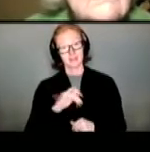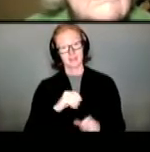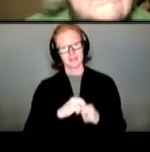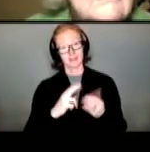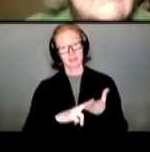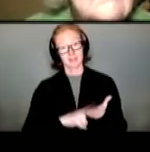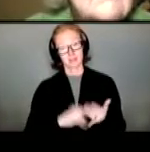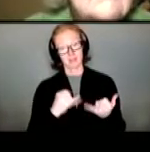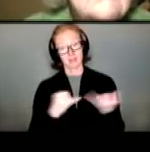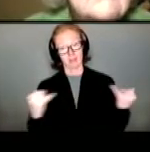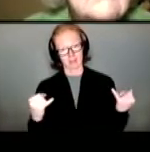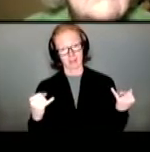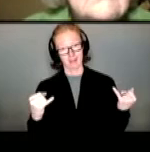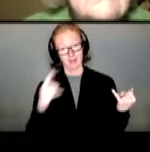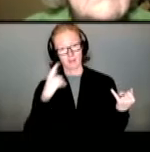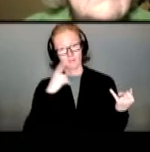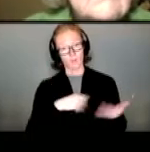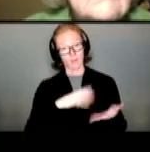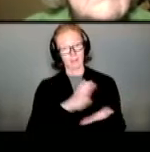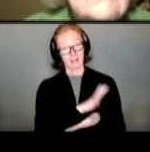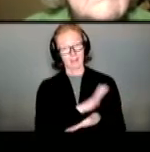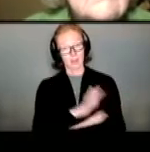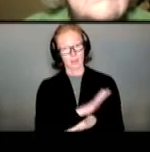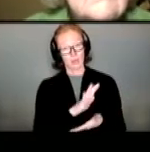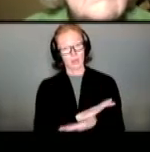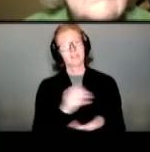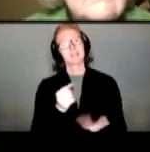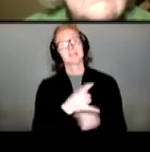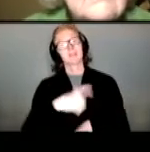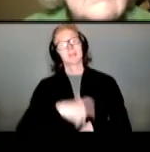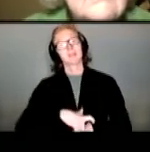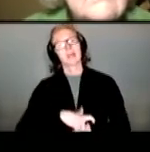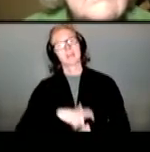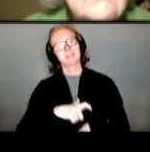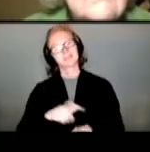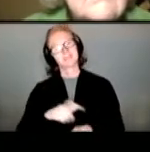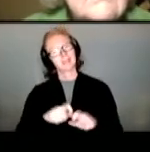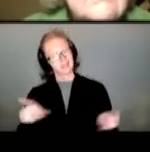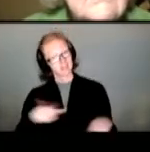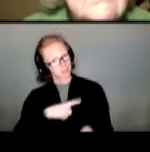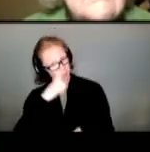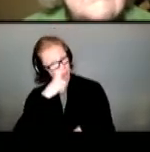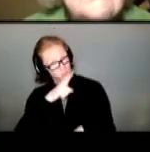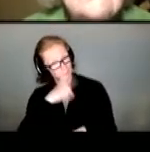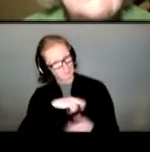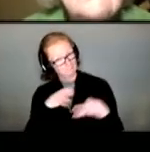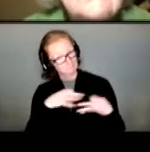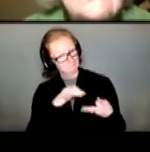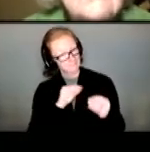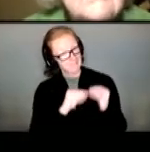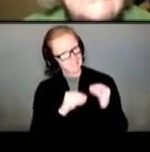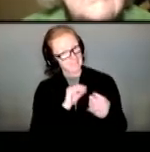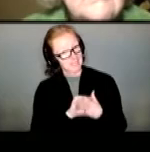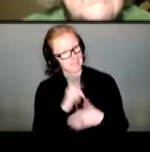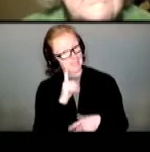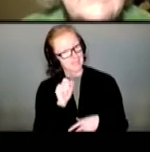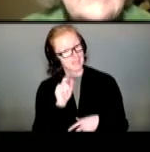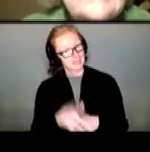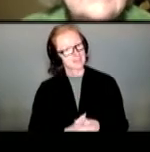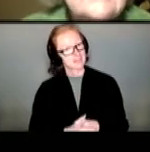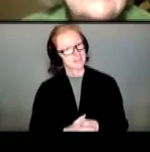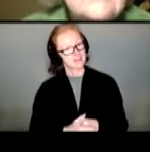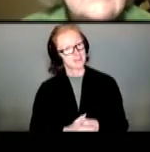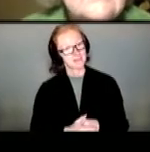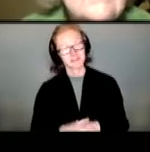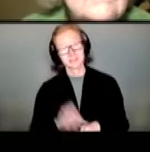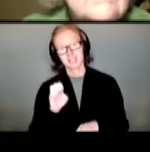line of the letter, as it has been on several of the agendas that have been sent out. So I don't know if you want to correct that if you're going to send this letter in. Yes, it's